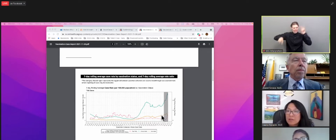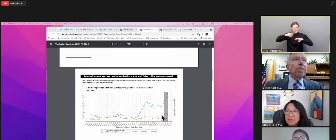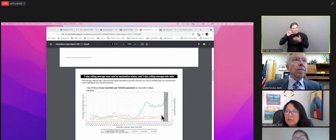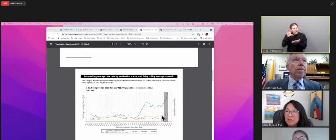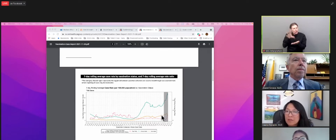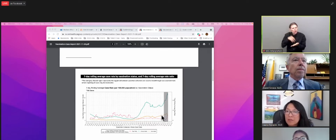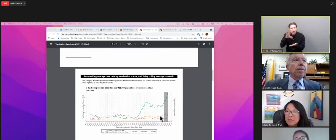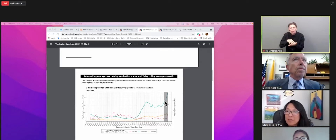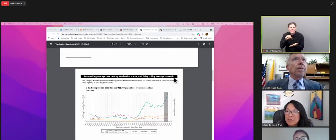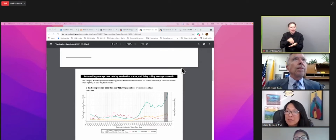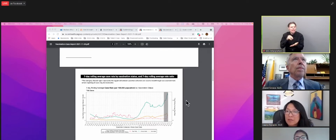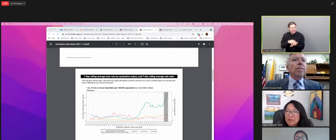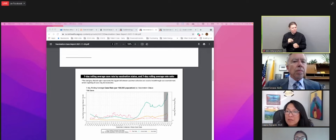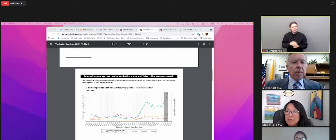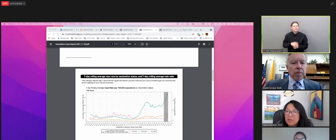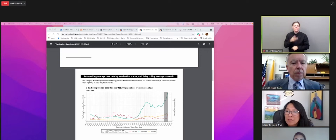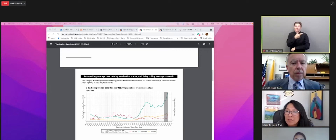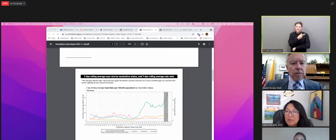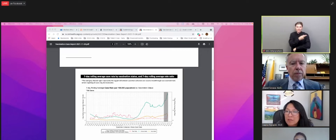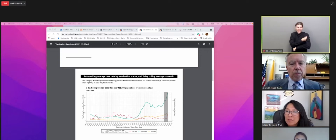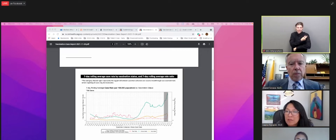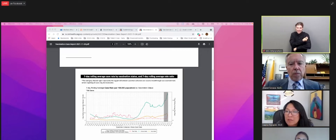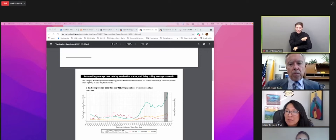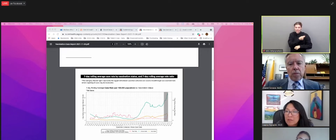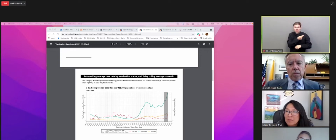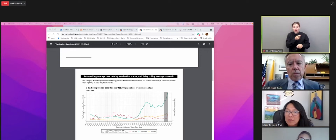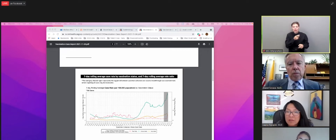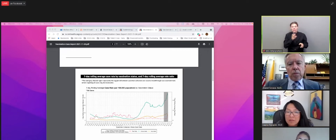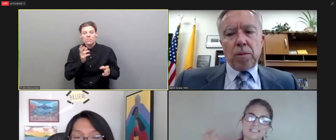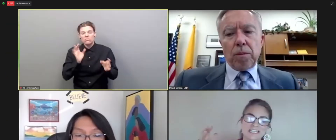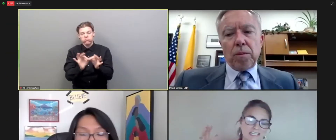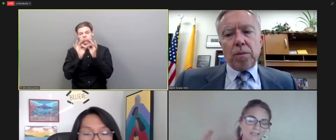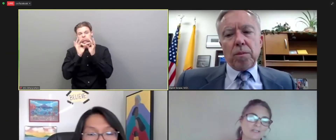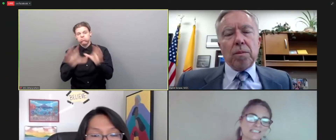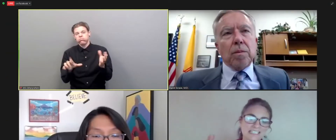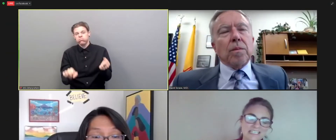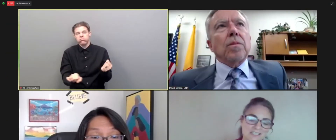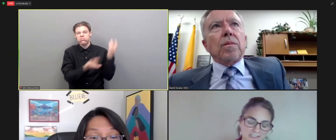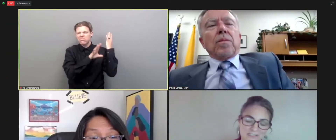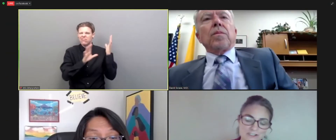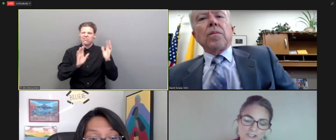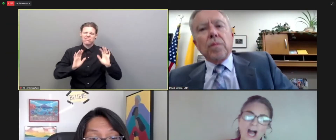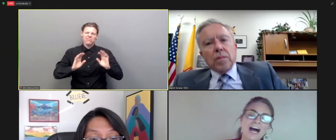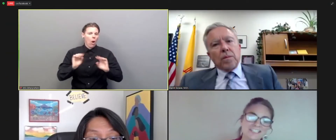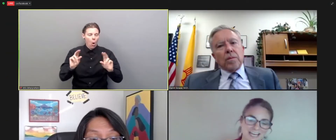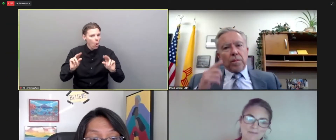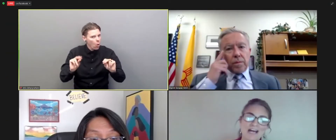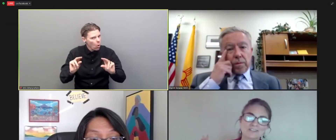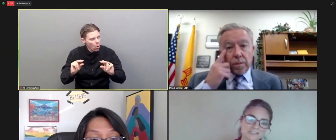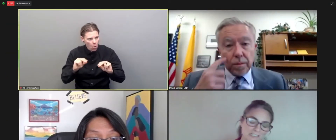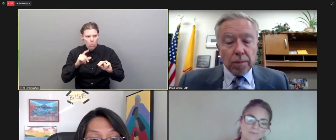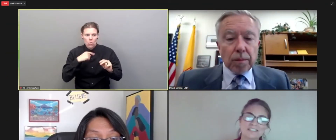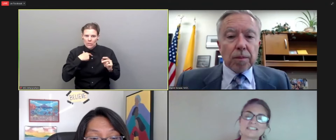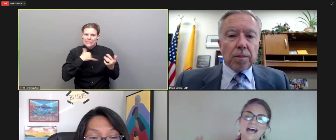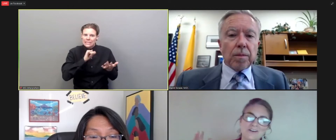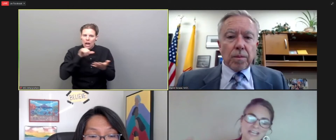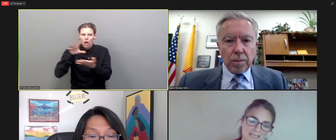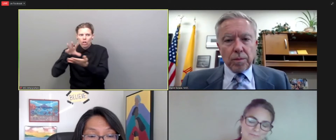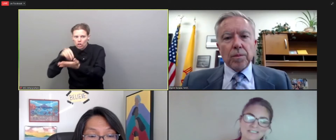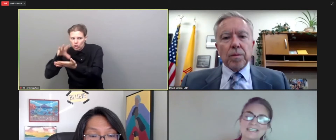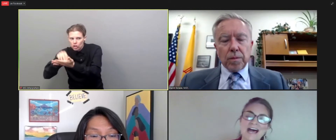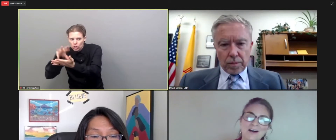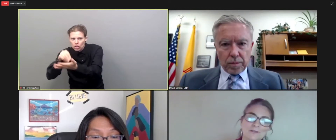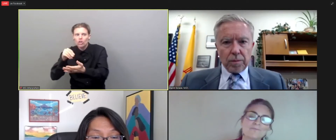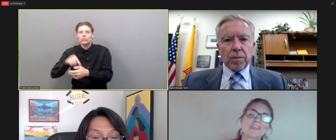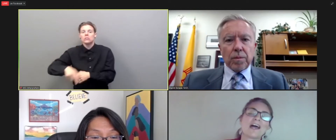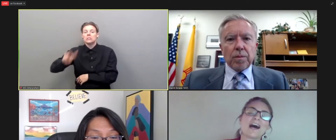are, but I think what we have found out is that we're gonna need this shot at about 6 months out, 8